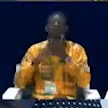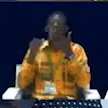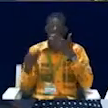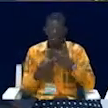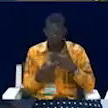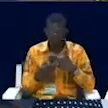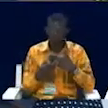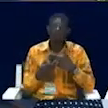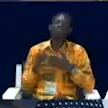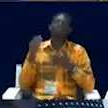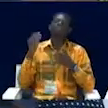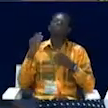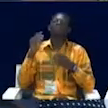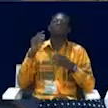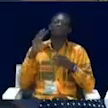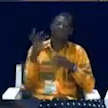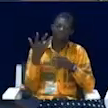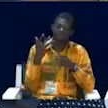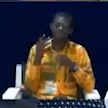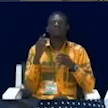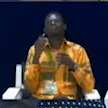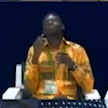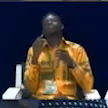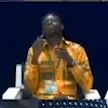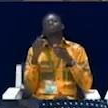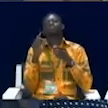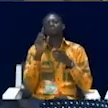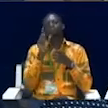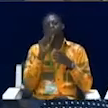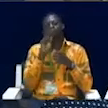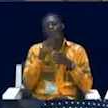February 5th, 2022, for the first